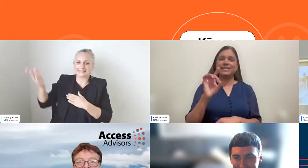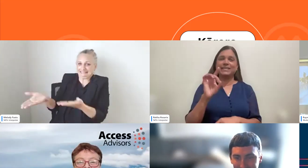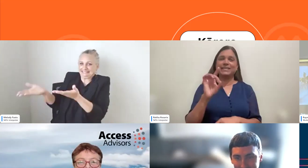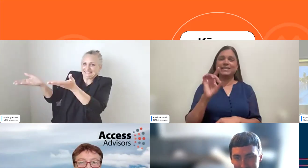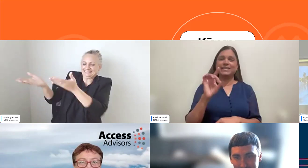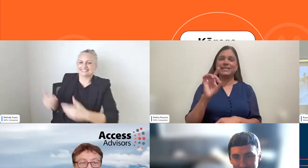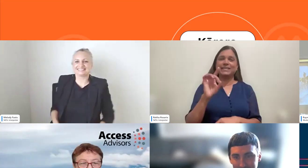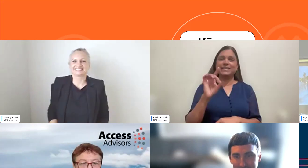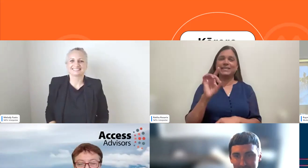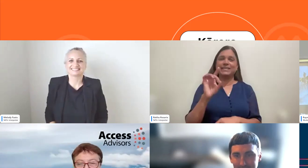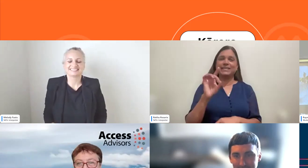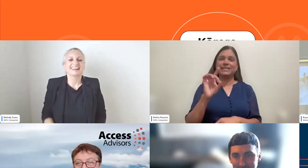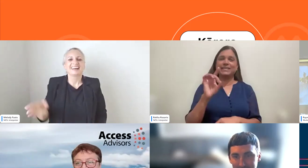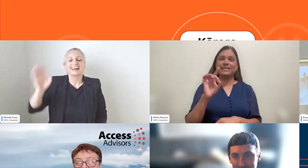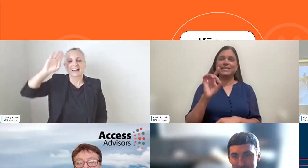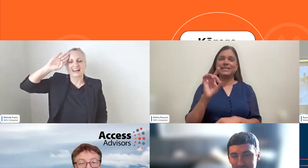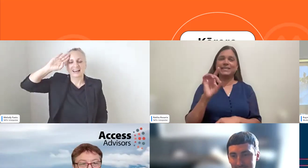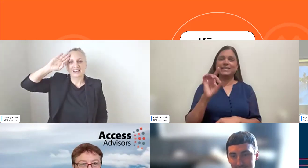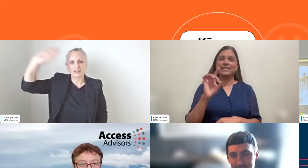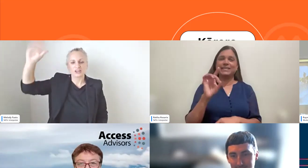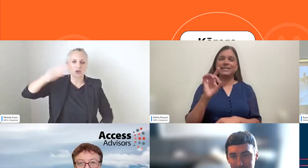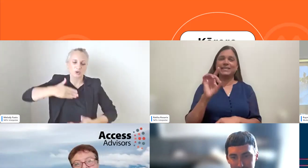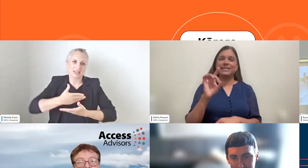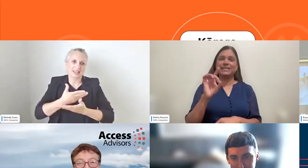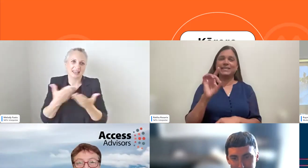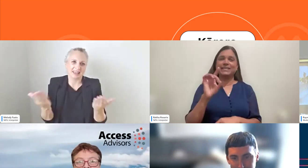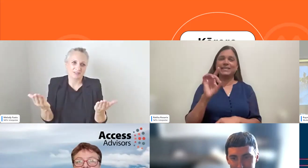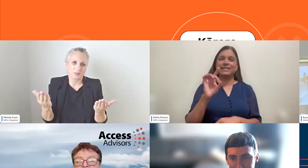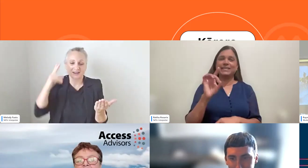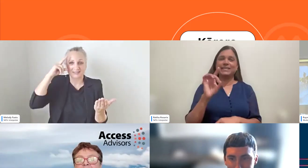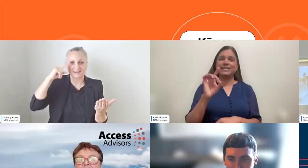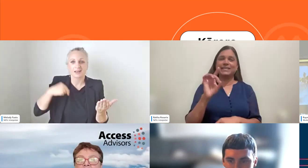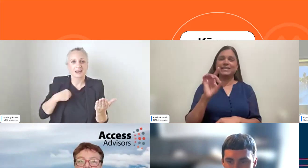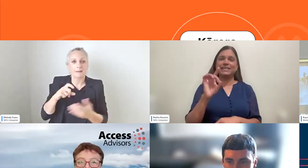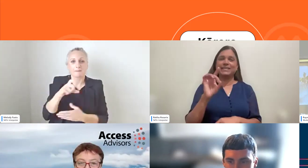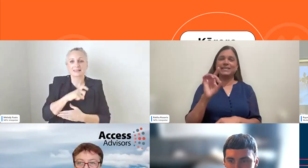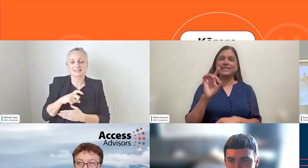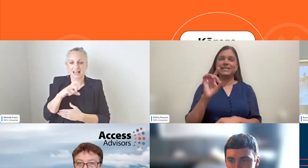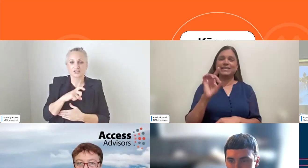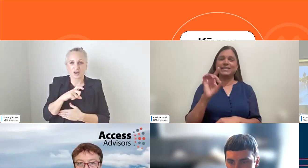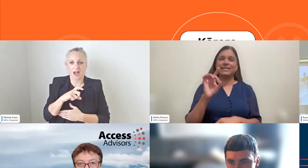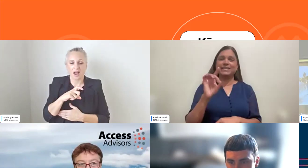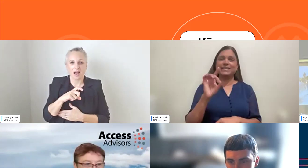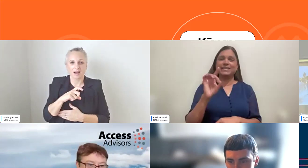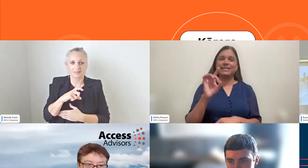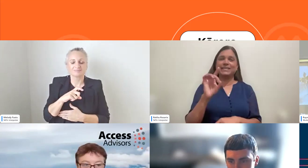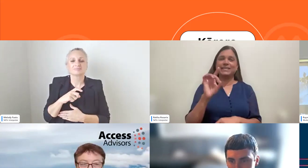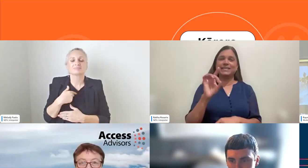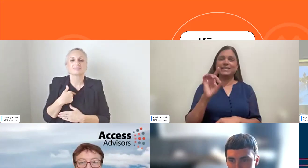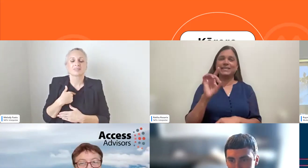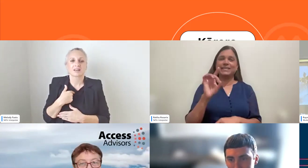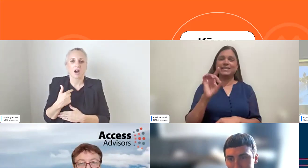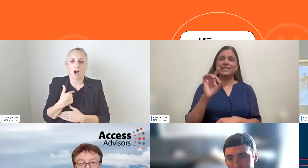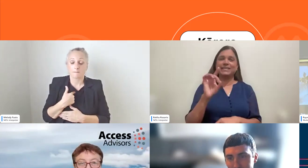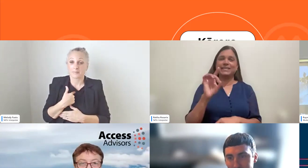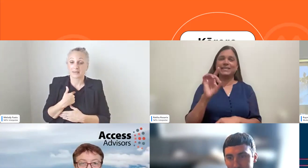then. Kia ora, everyone. Ko Chandra toku ingoa. I am the CEO